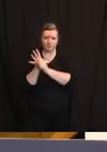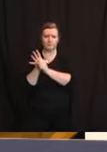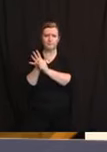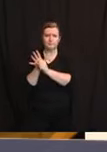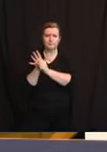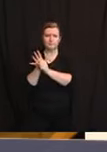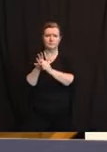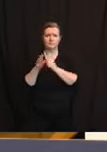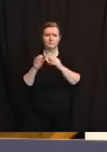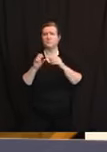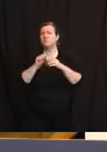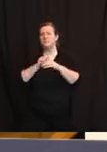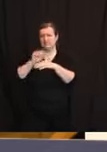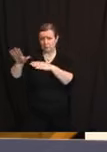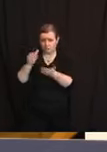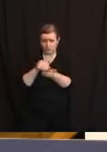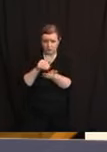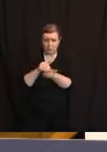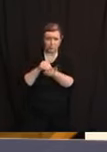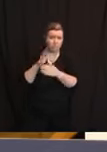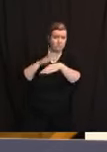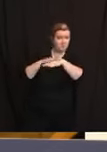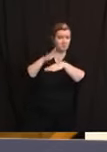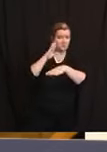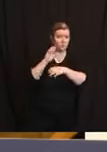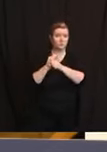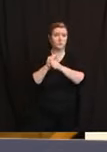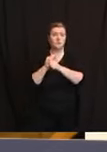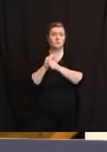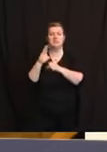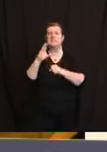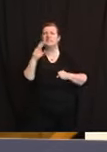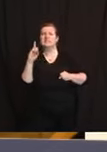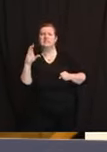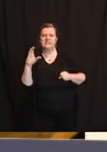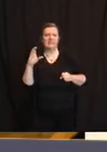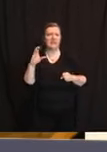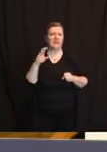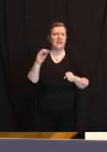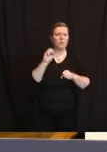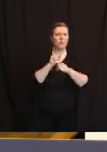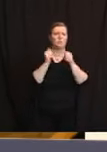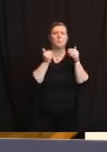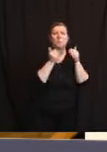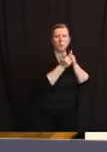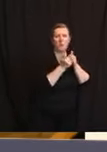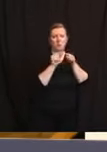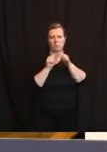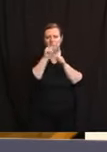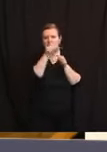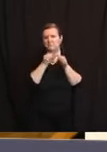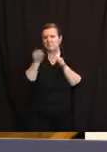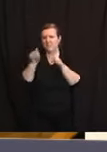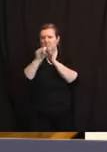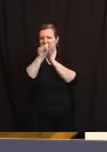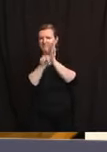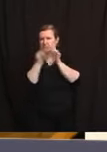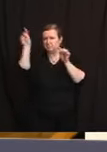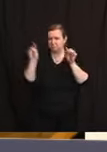our neighboring states to investigate reported cases of multisystem inflammatory syndrome that may possibly